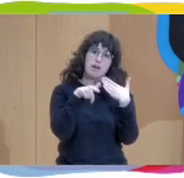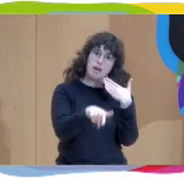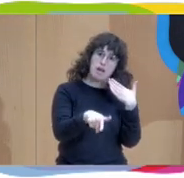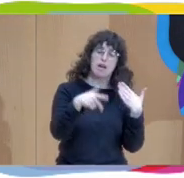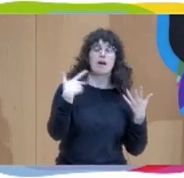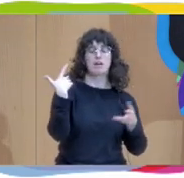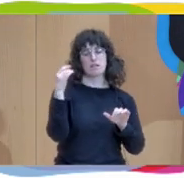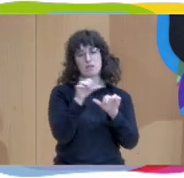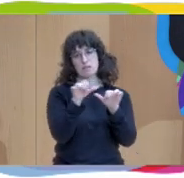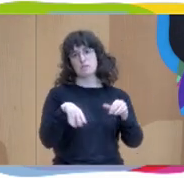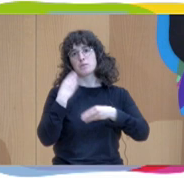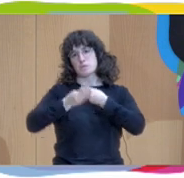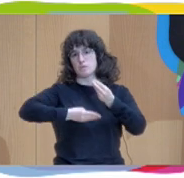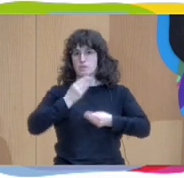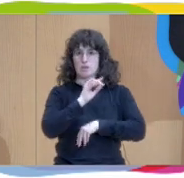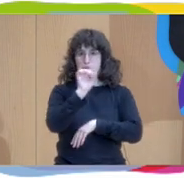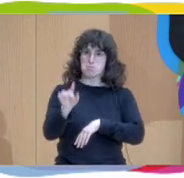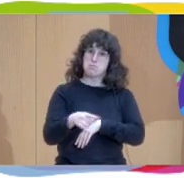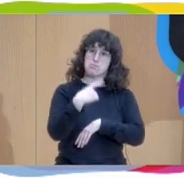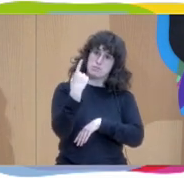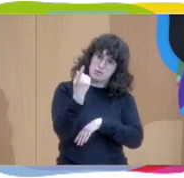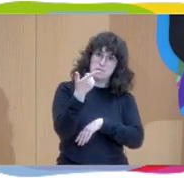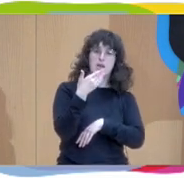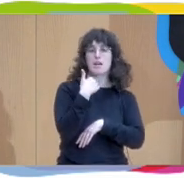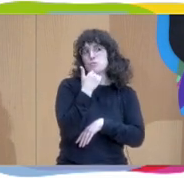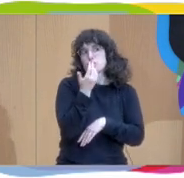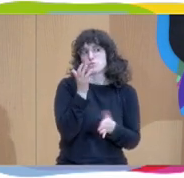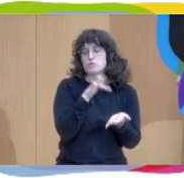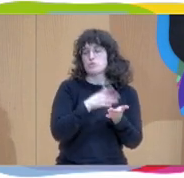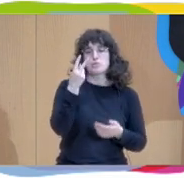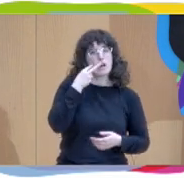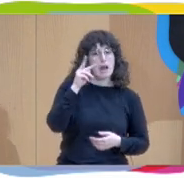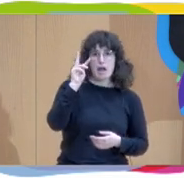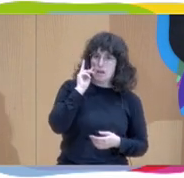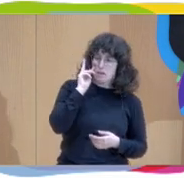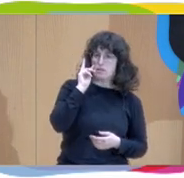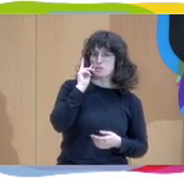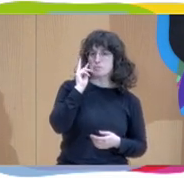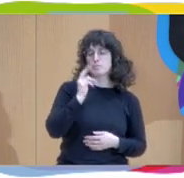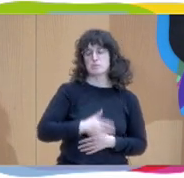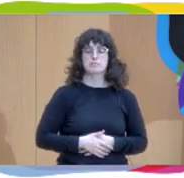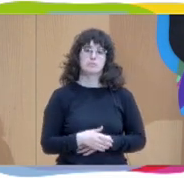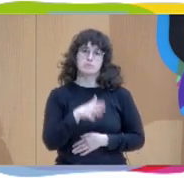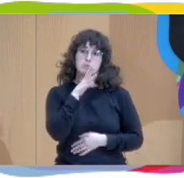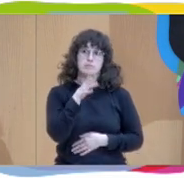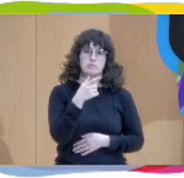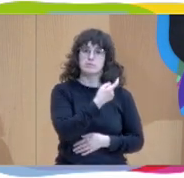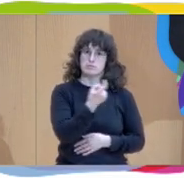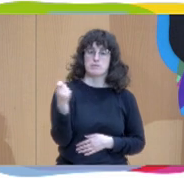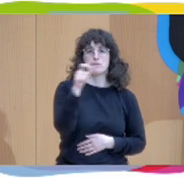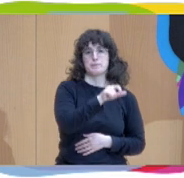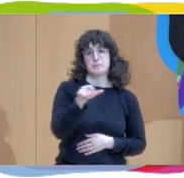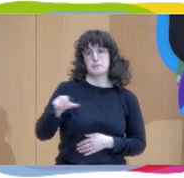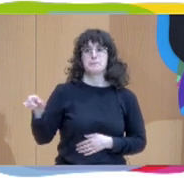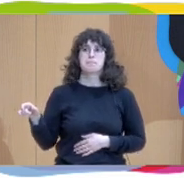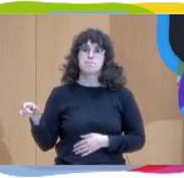we had some kind of experiences. We leaded people to experience something, what is dialogical. And